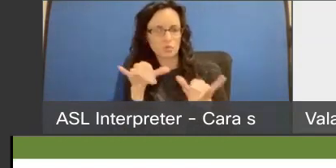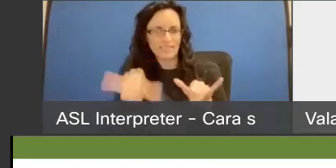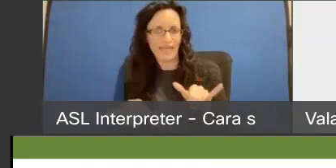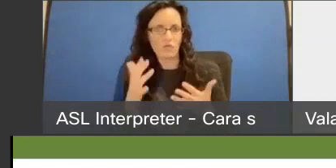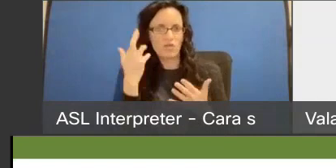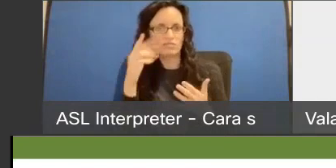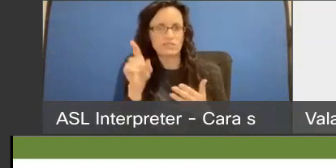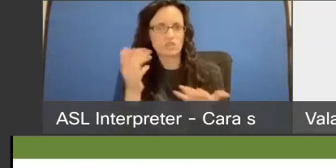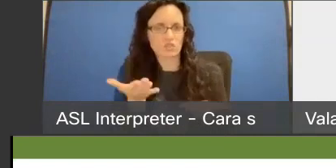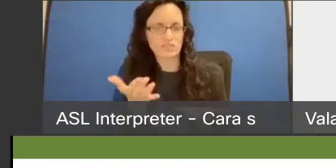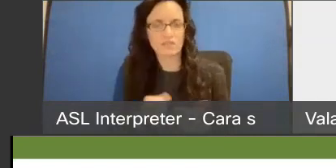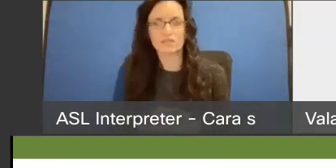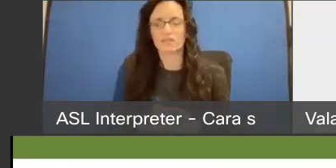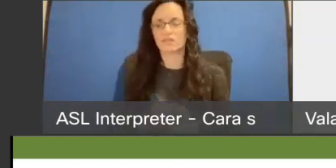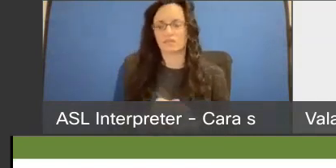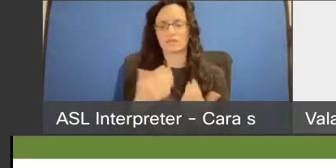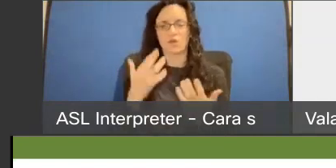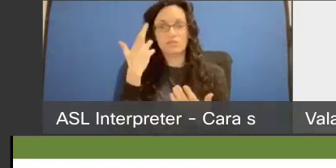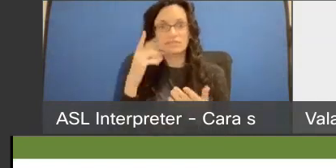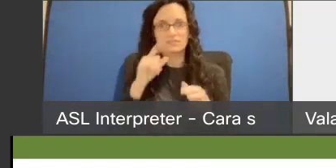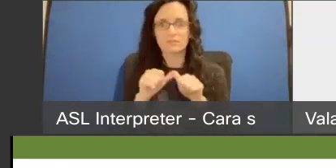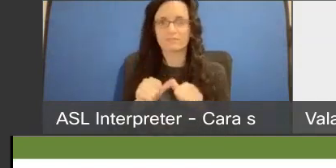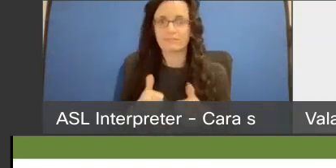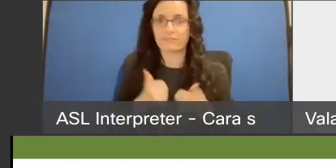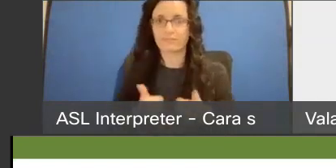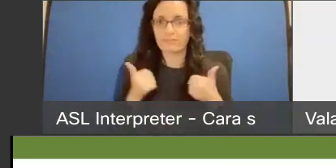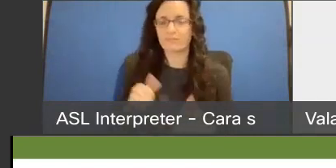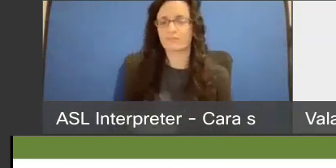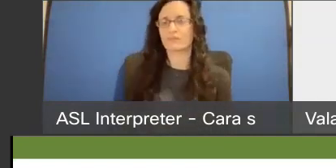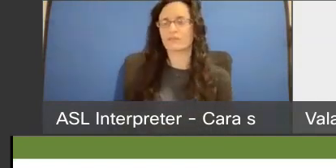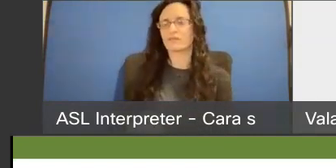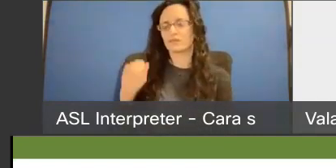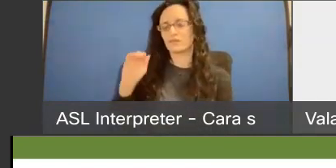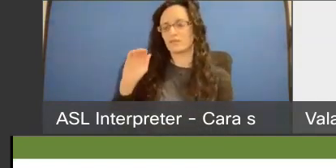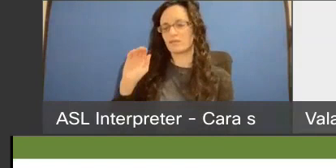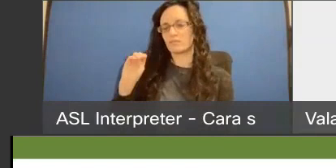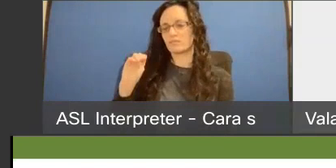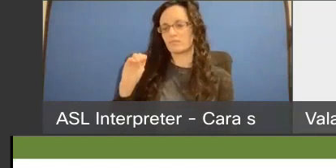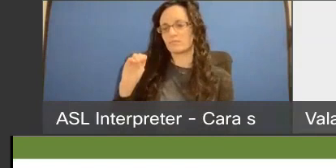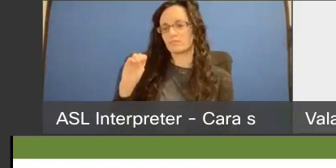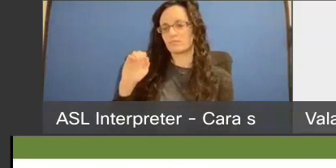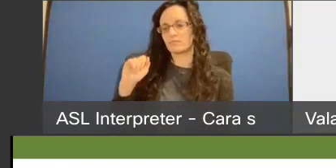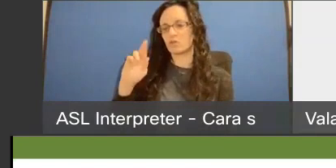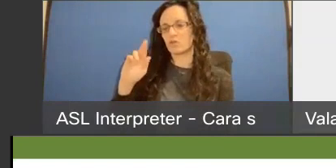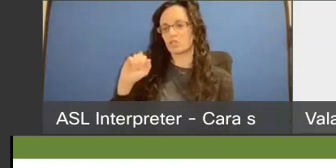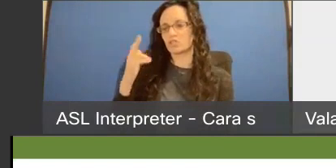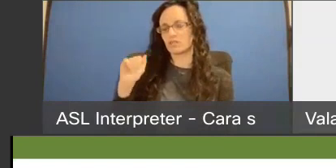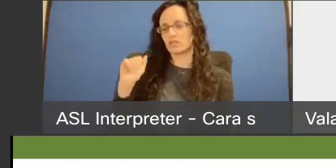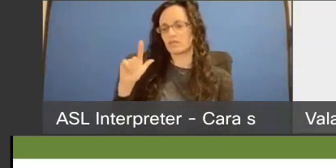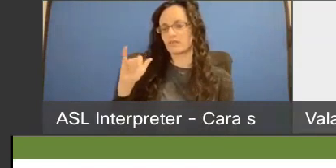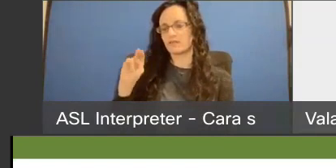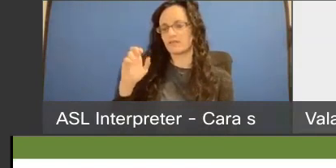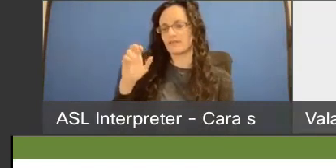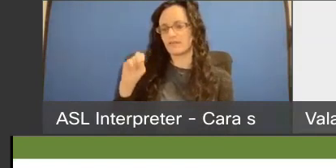here? Marsha Linehan, who is the founder and person who came up with the whole concept of